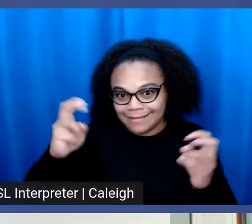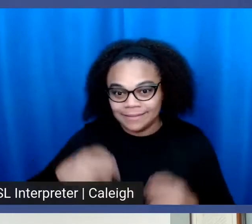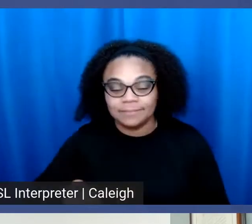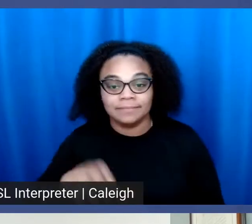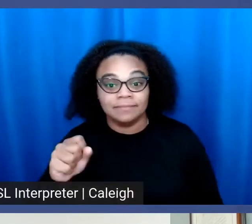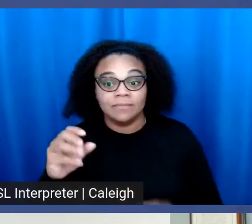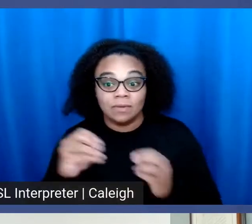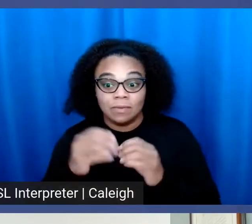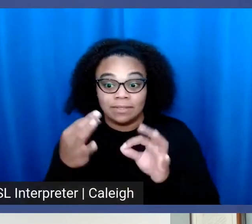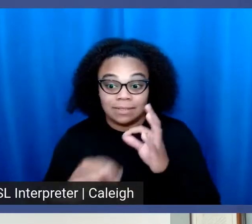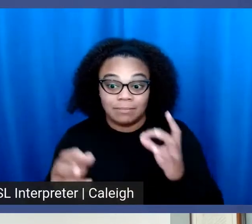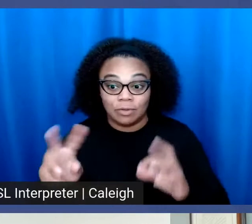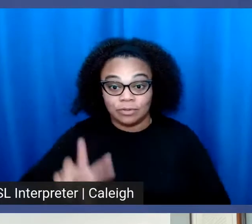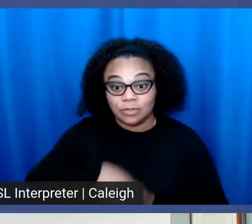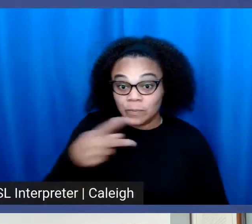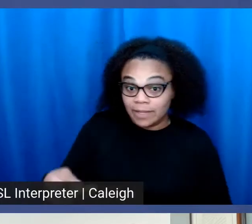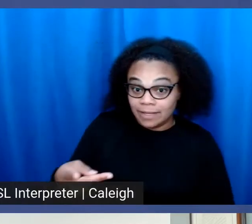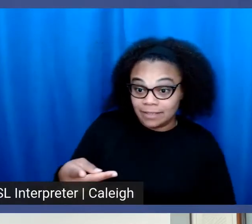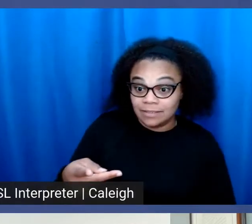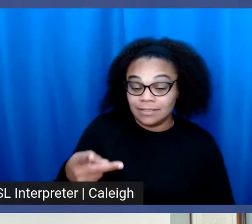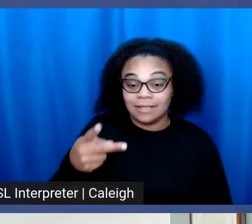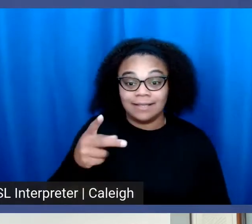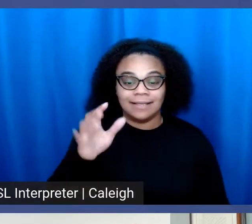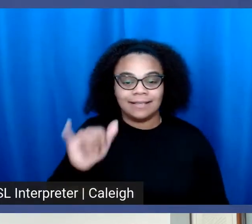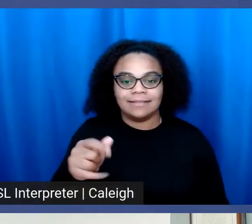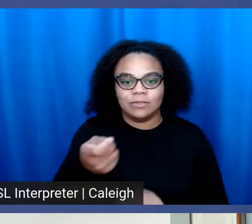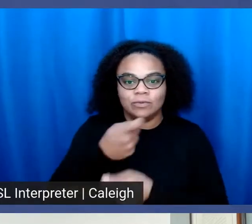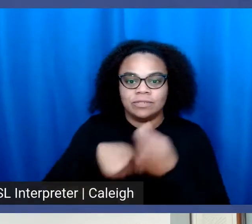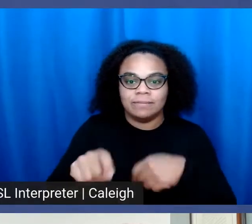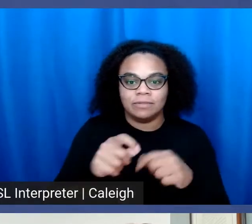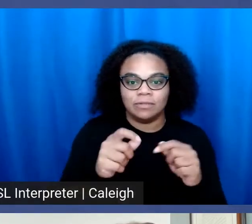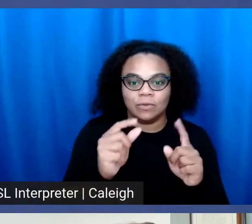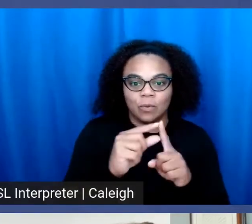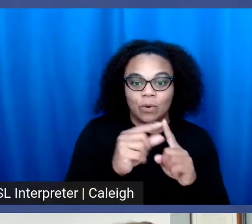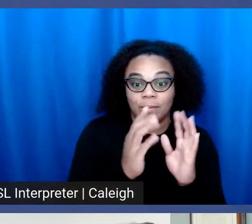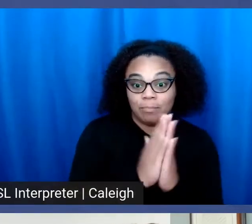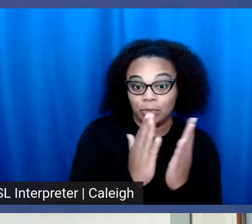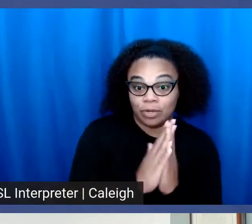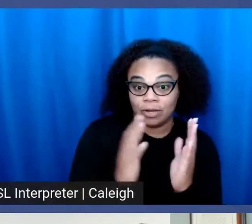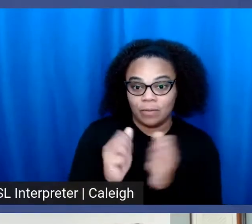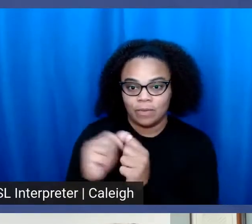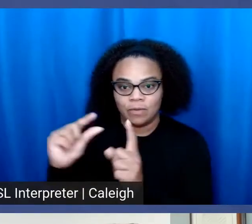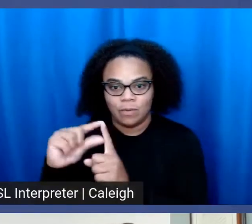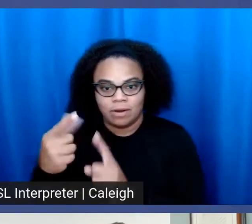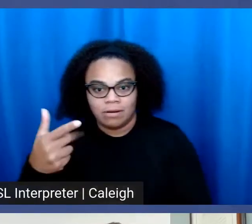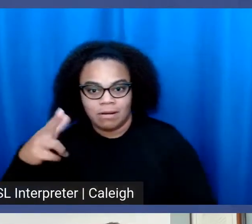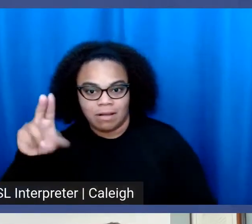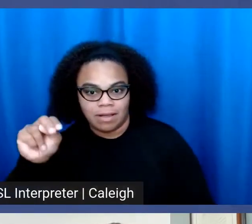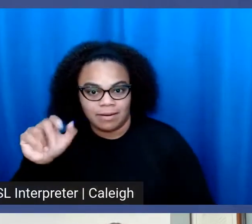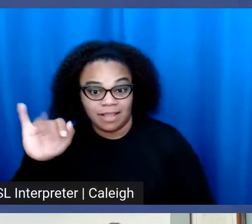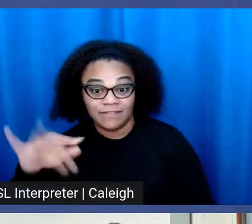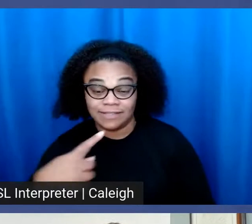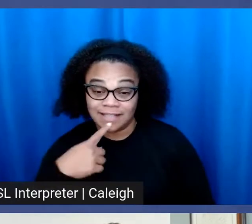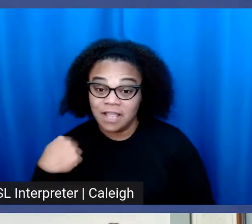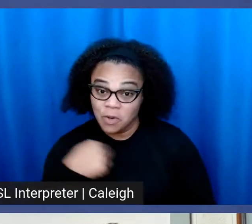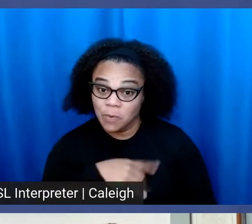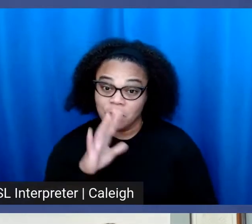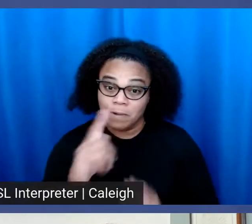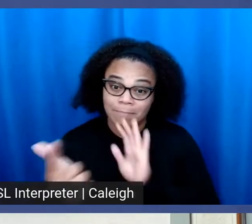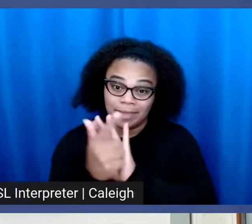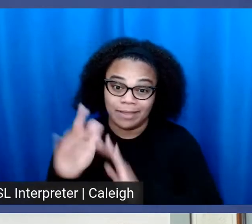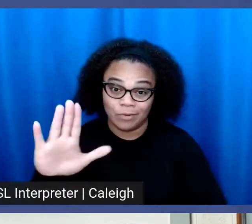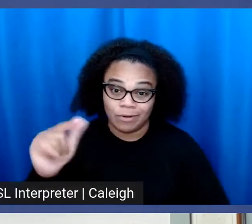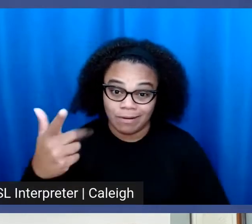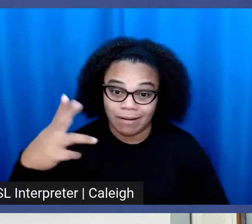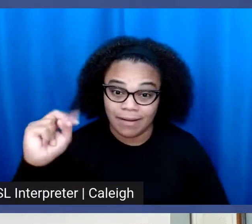to substitute the word book for the word gun. Right. If you say we're going to ban your guns, you get the whole cold dead